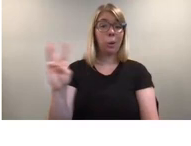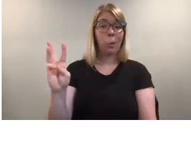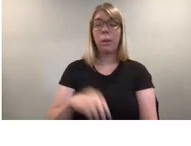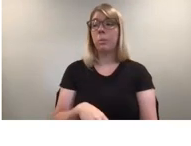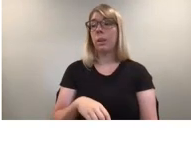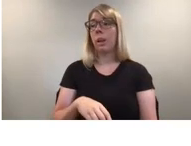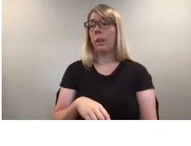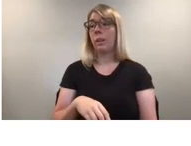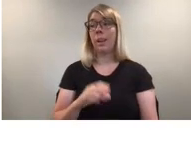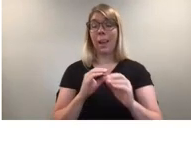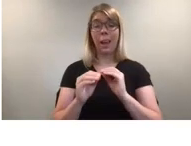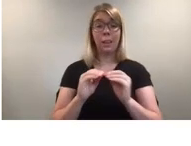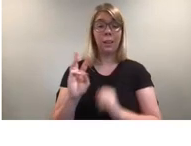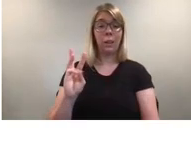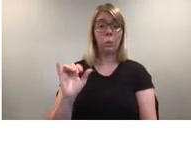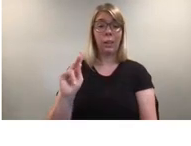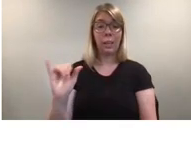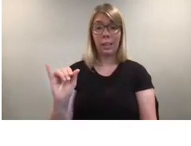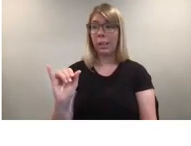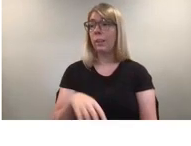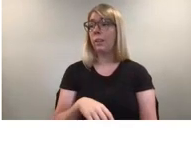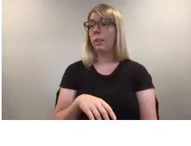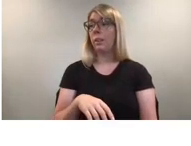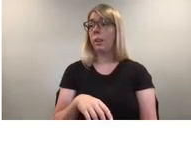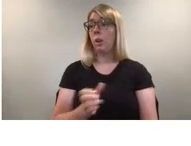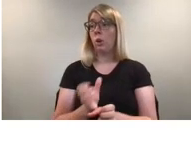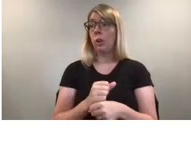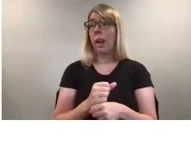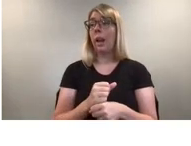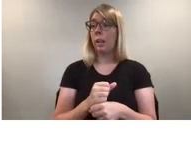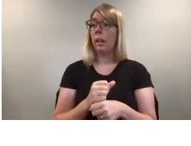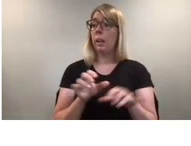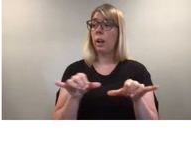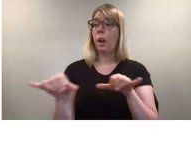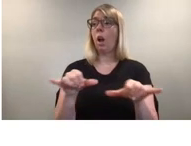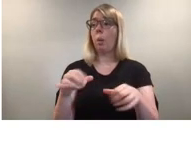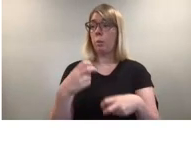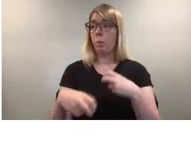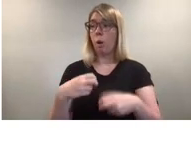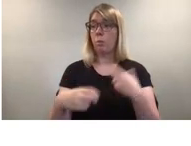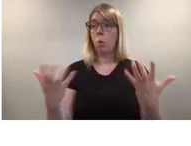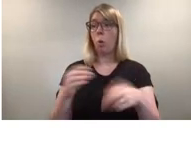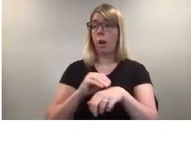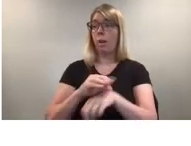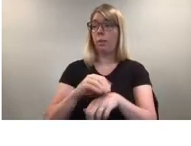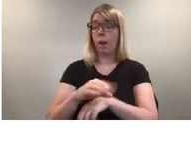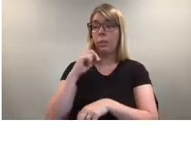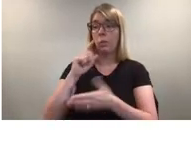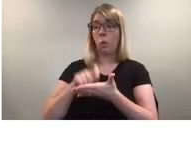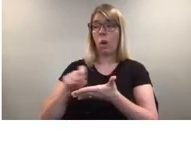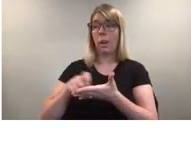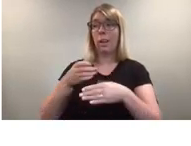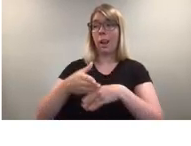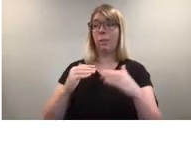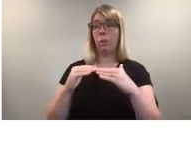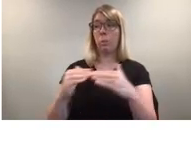or creating lists of common problems or advice for writing after doing peer review of other students' work and self-reflecting on their own. And so I